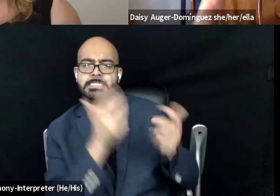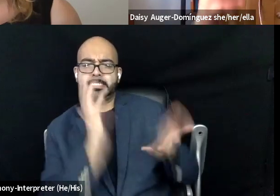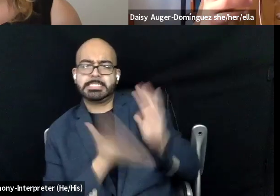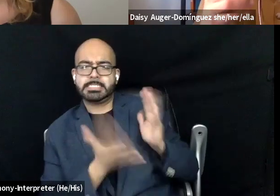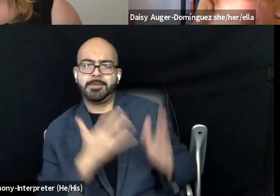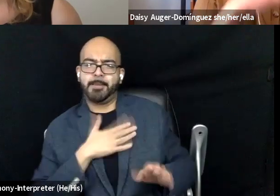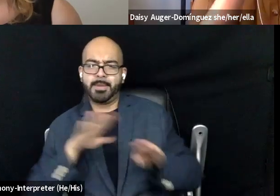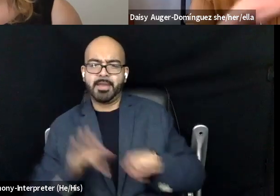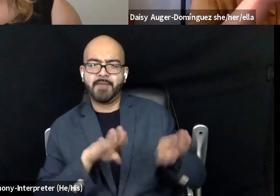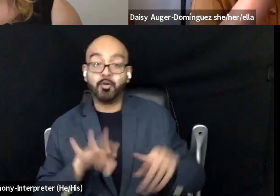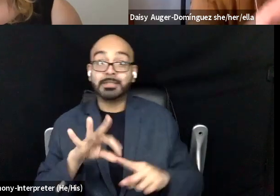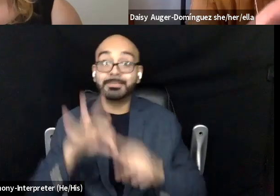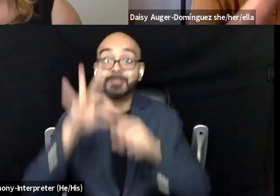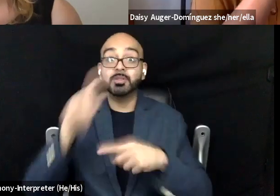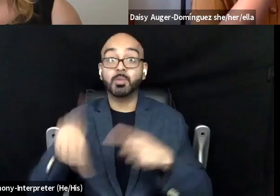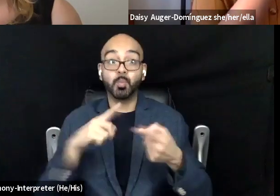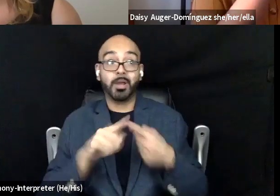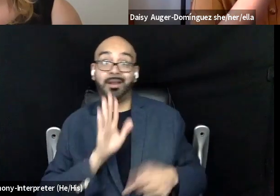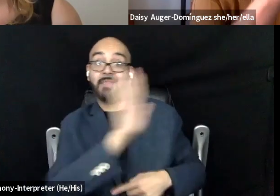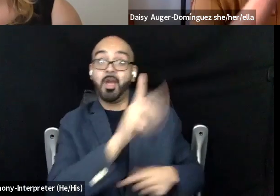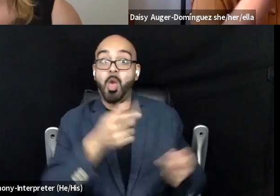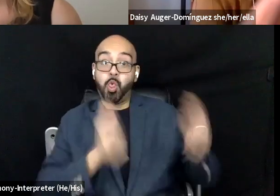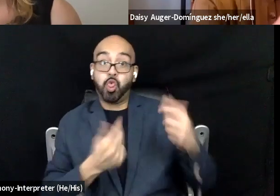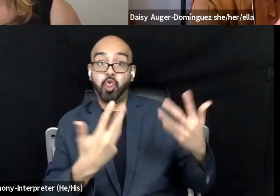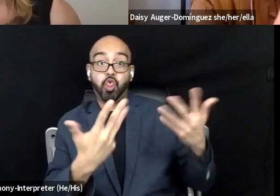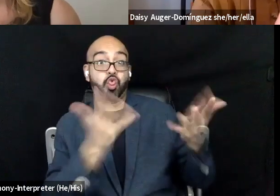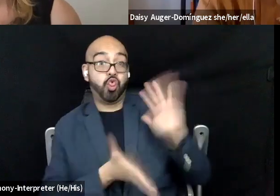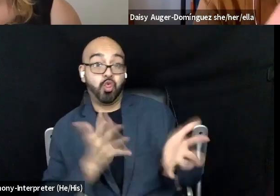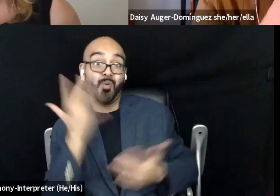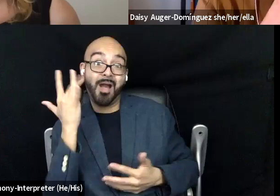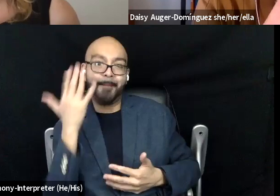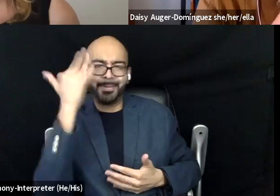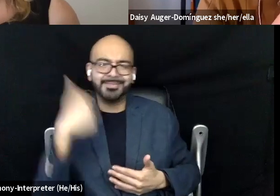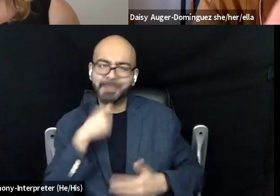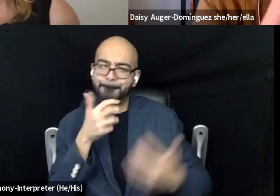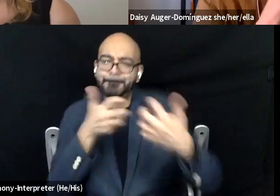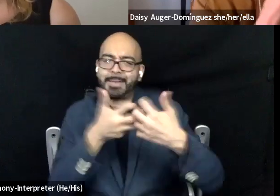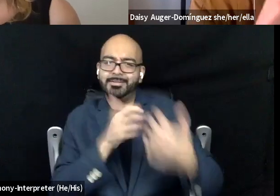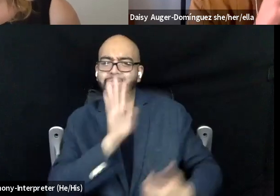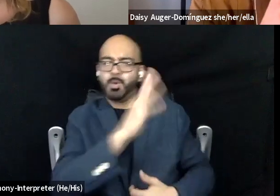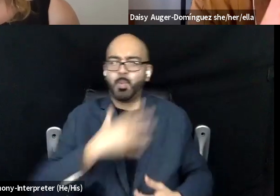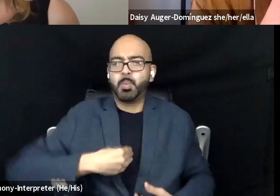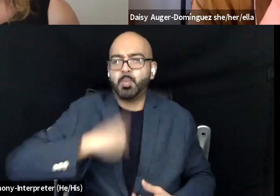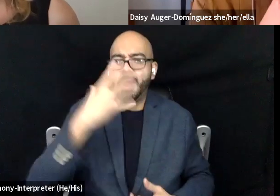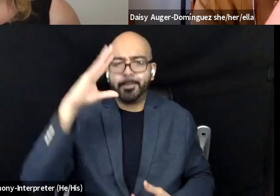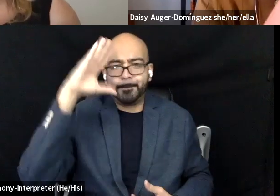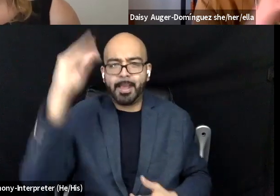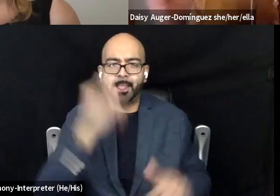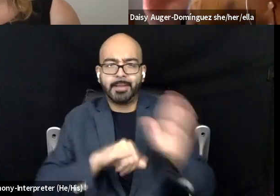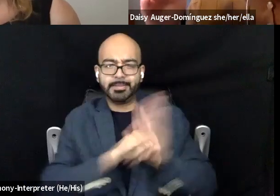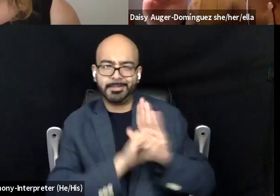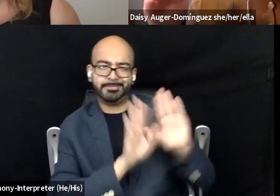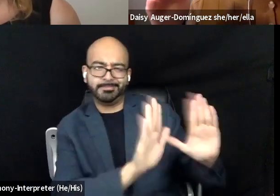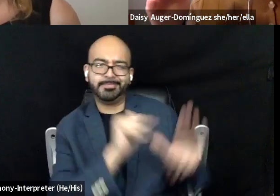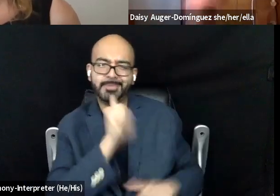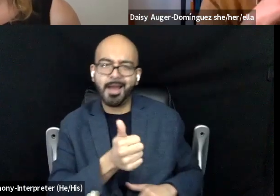is about a white male sense of identity that is not only not who you are, but that